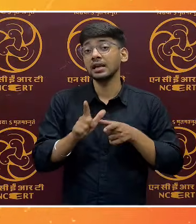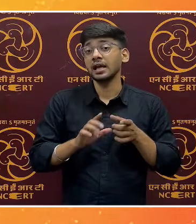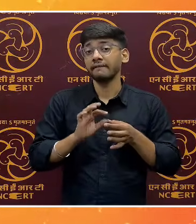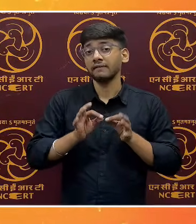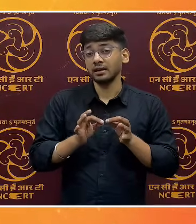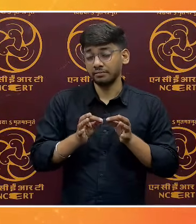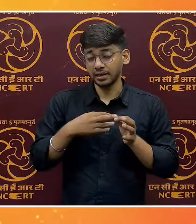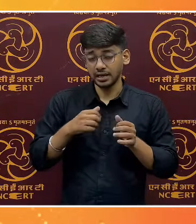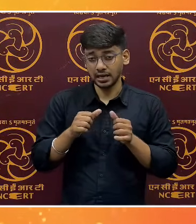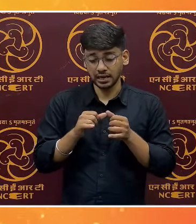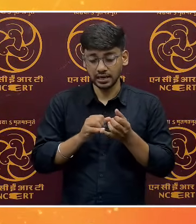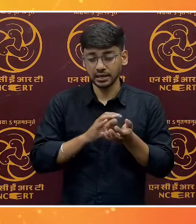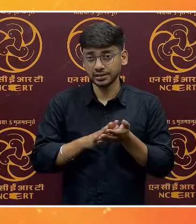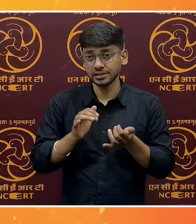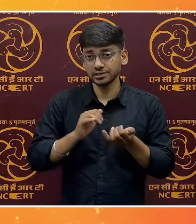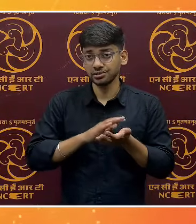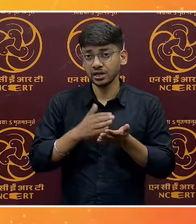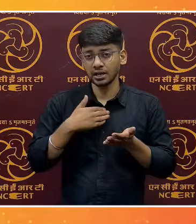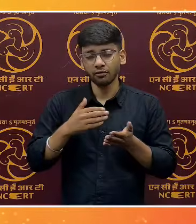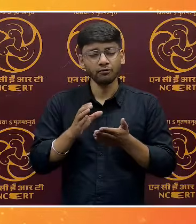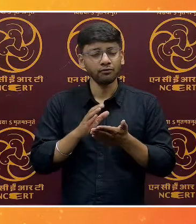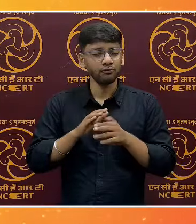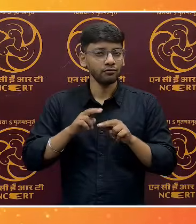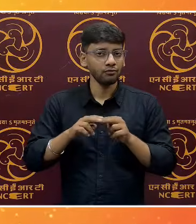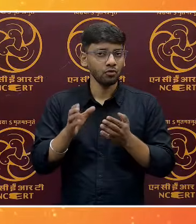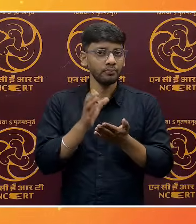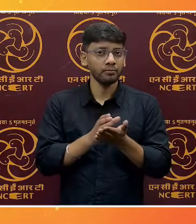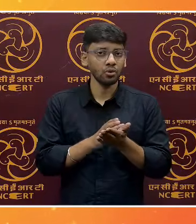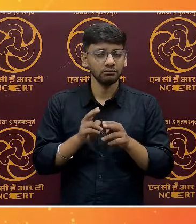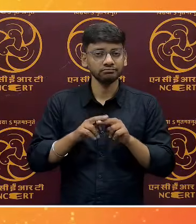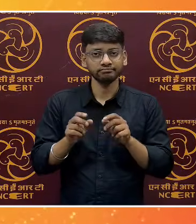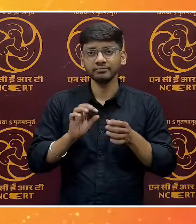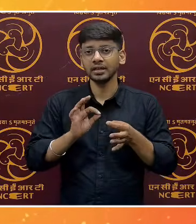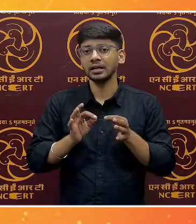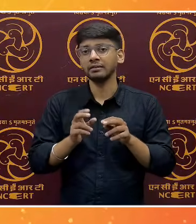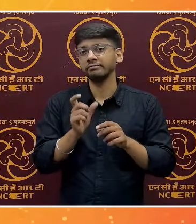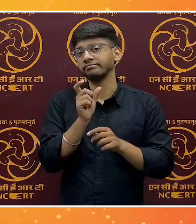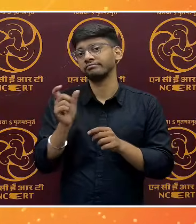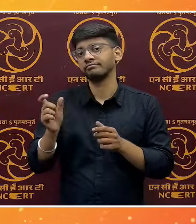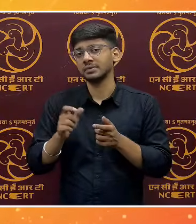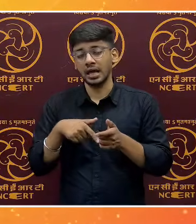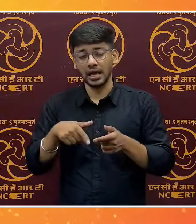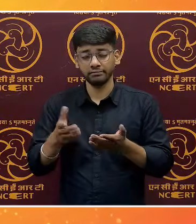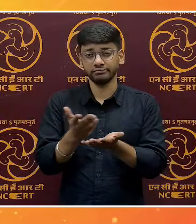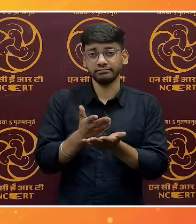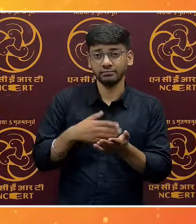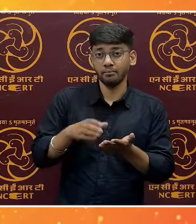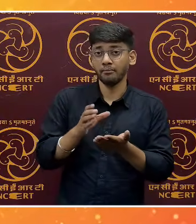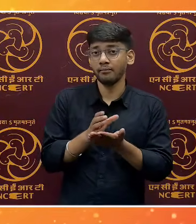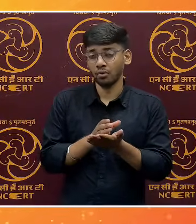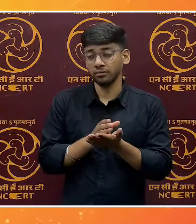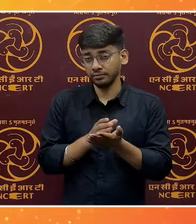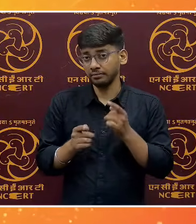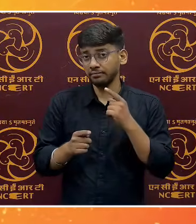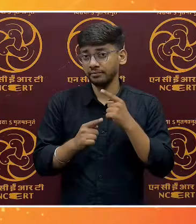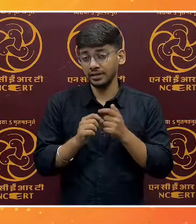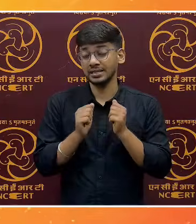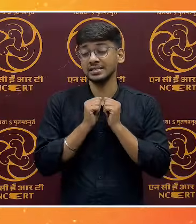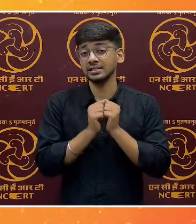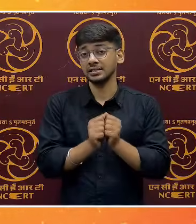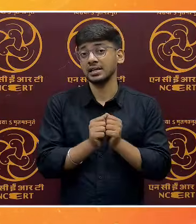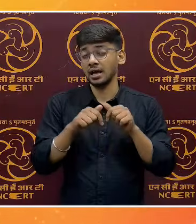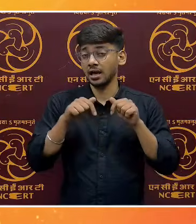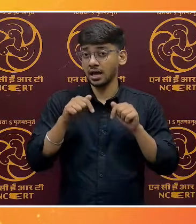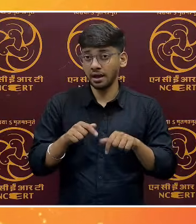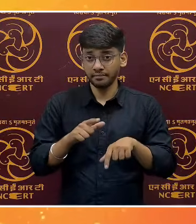Ashish for being with us throughout the program and for interpreting each and every word that we discussed in this program. And now,